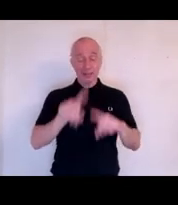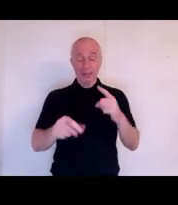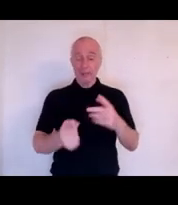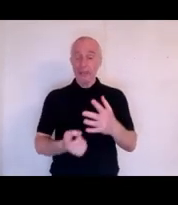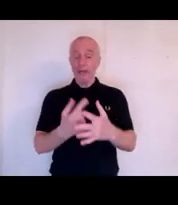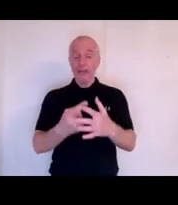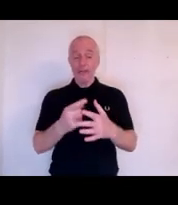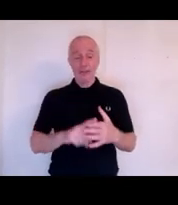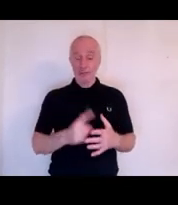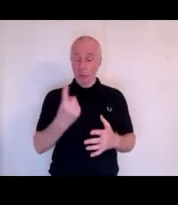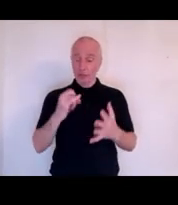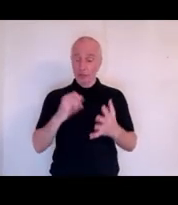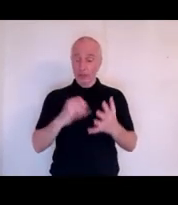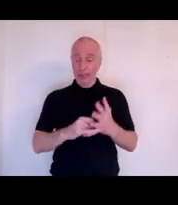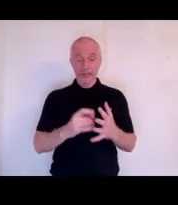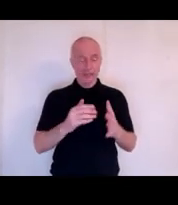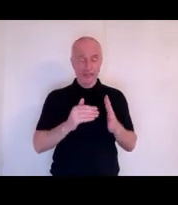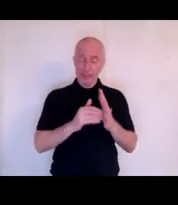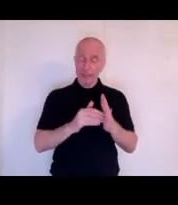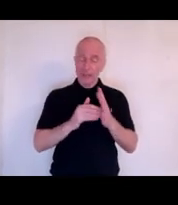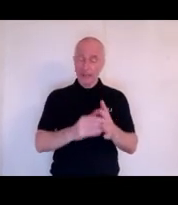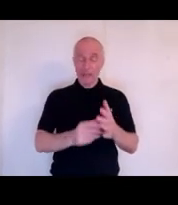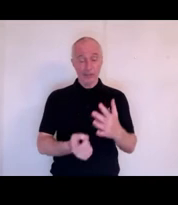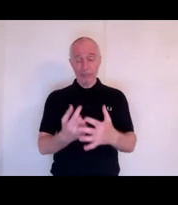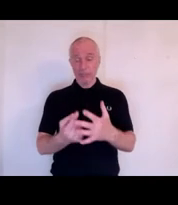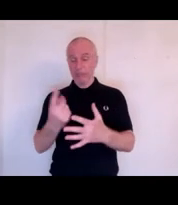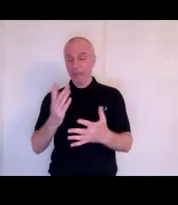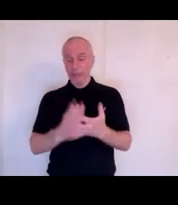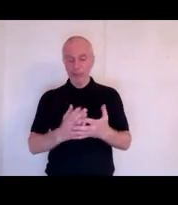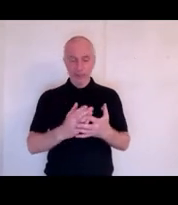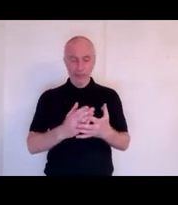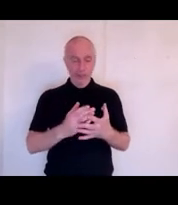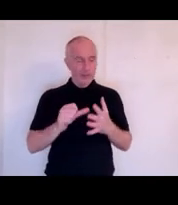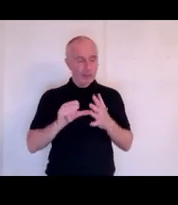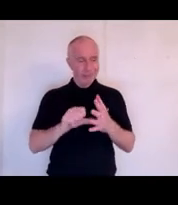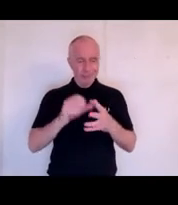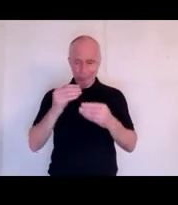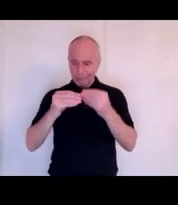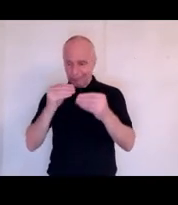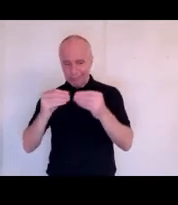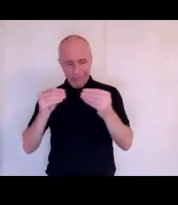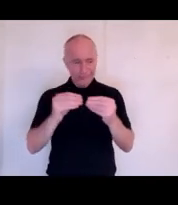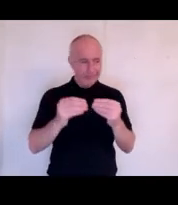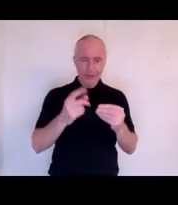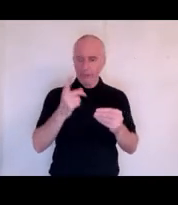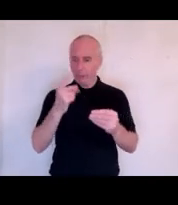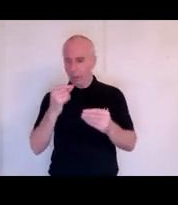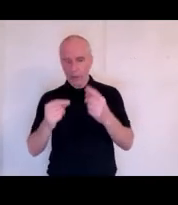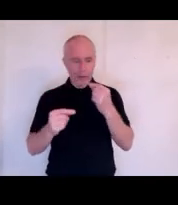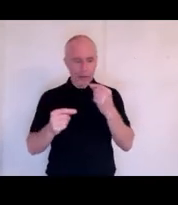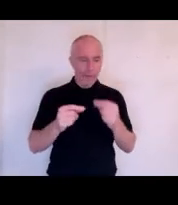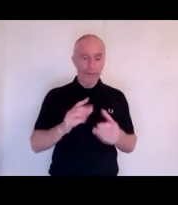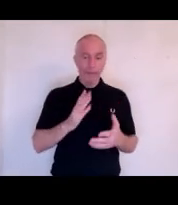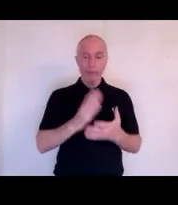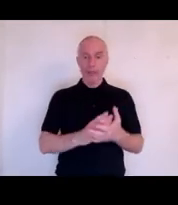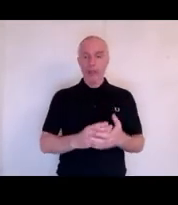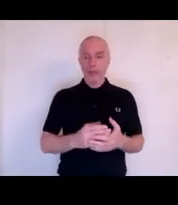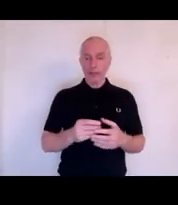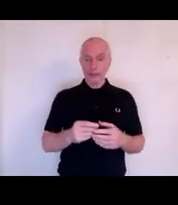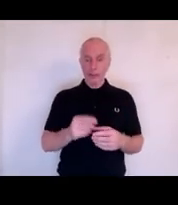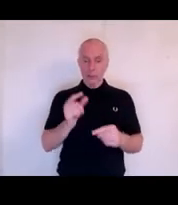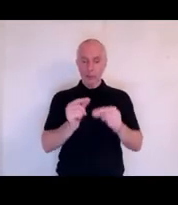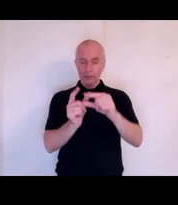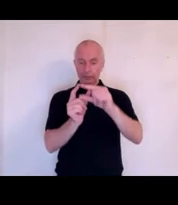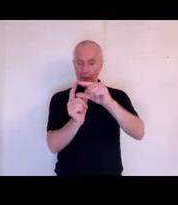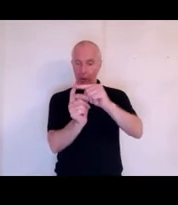second. And for context, in the space of about a cubic centimetre within the